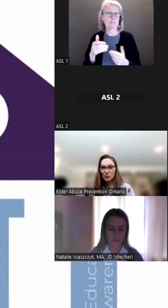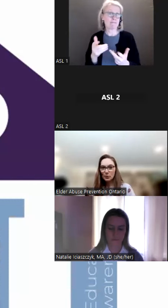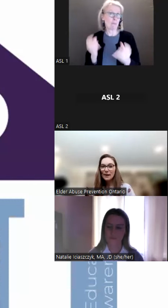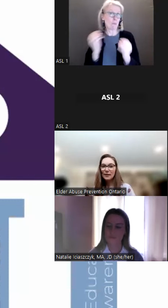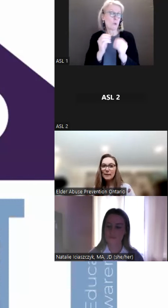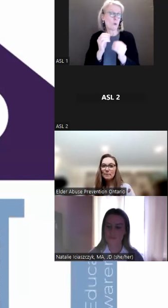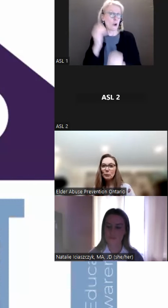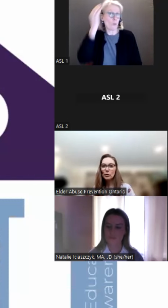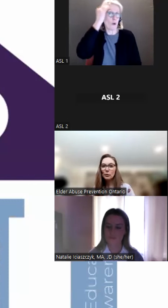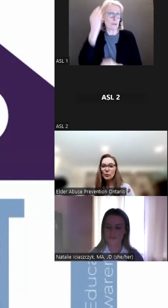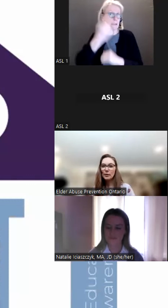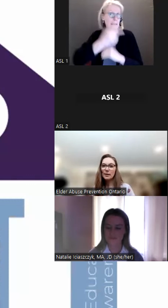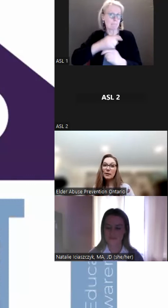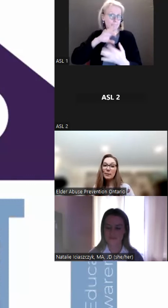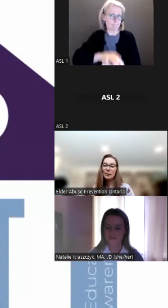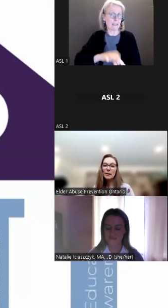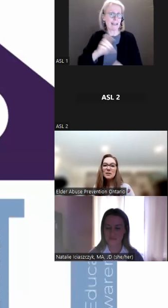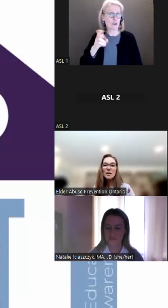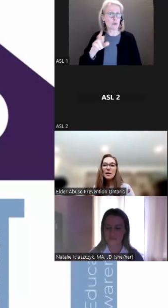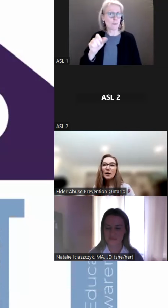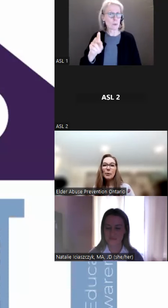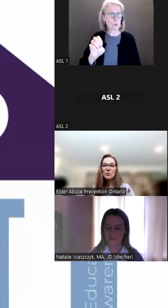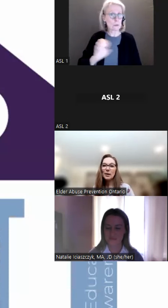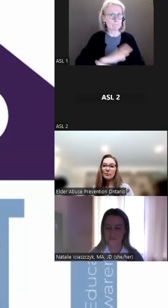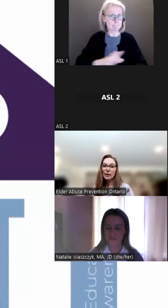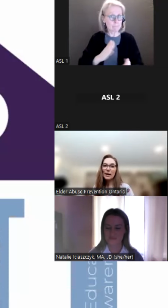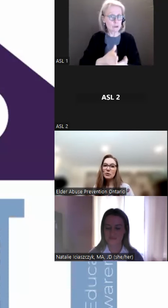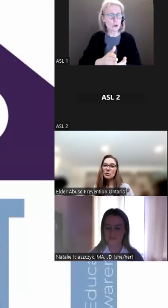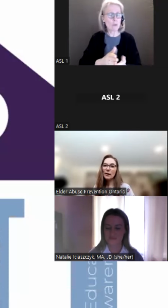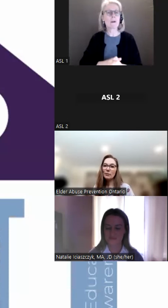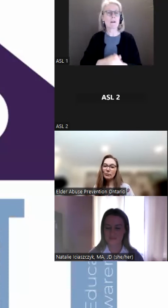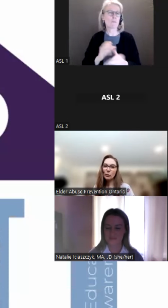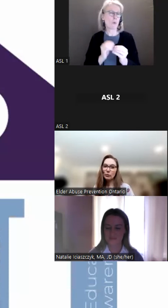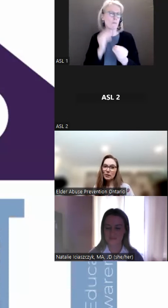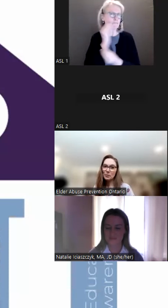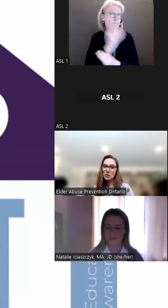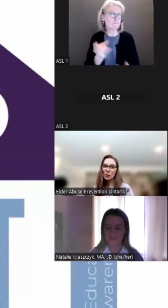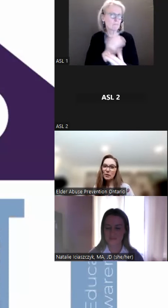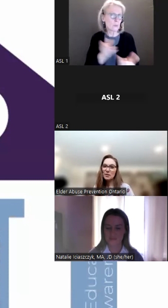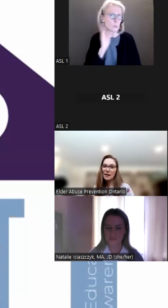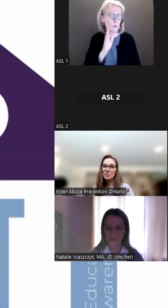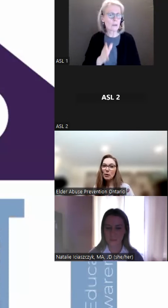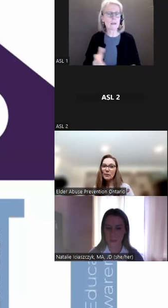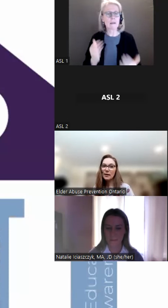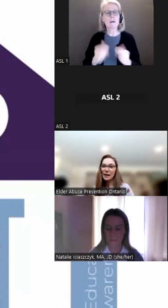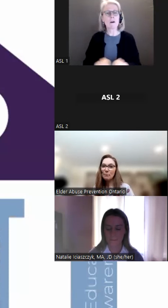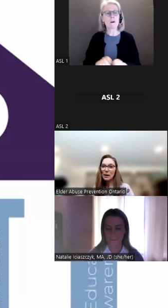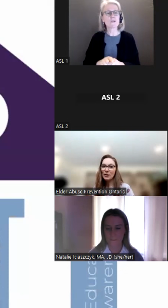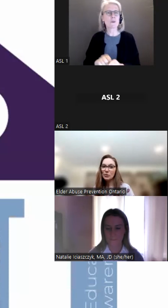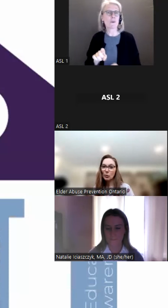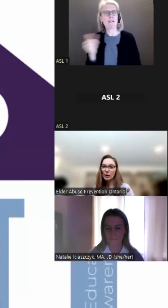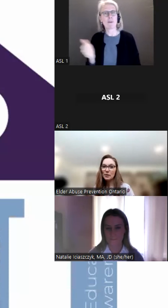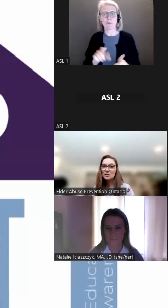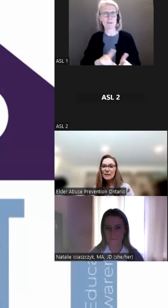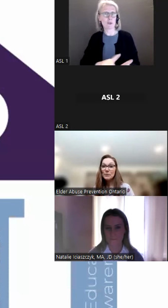more about that we're in the coming months. We also have right now a survey out for World Elder Abuse Awareness Day as part of that